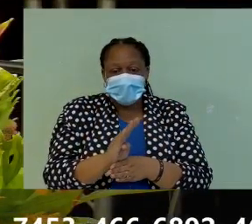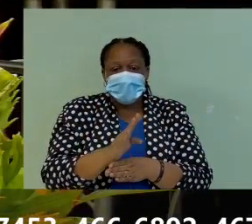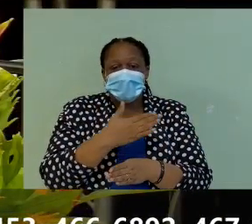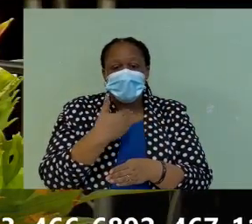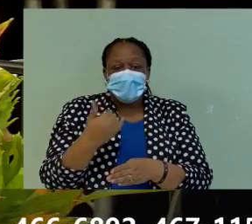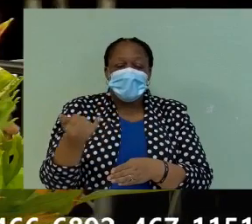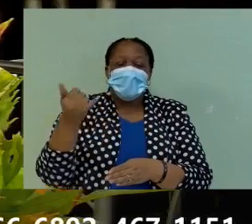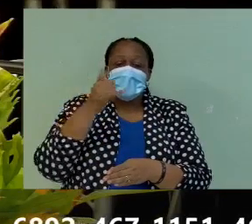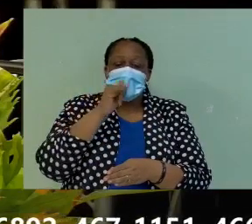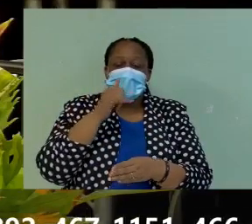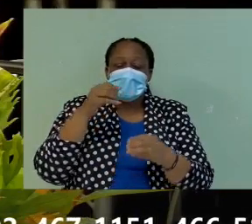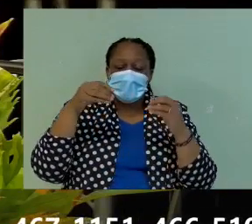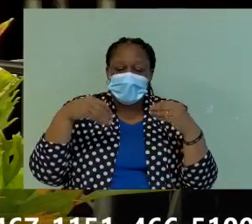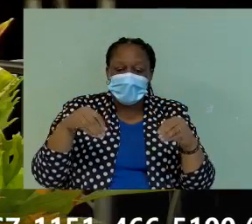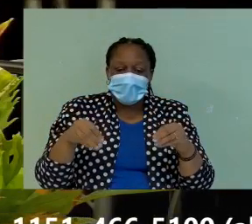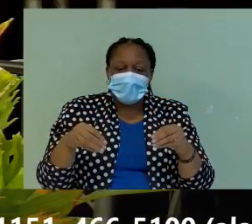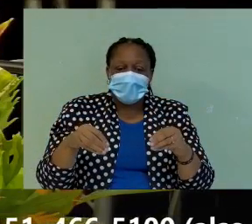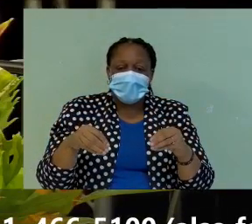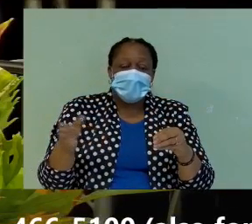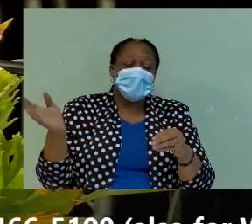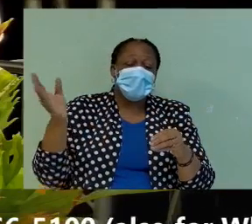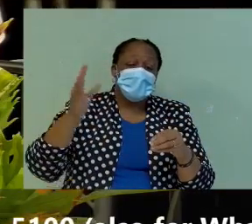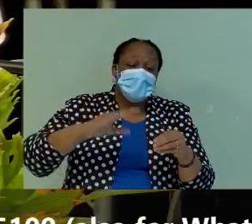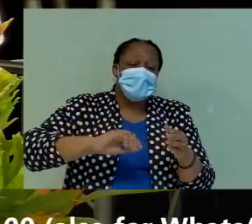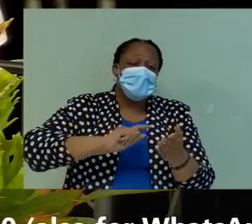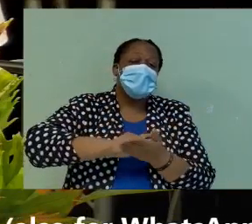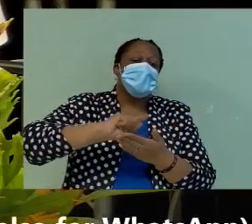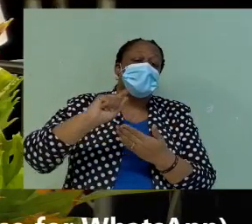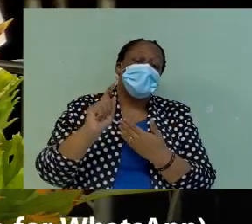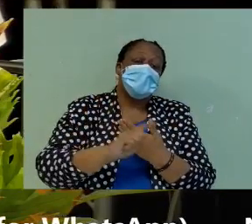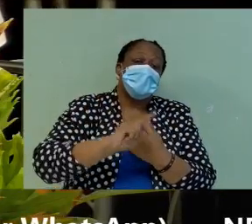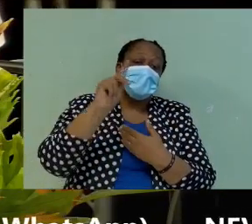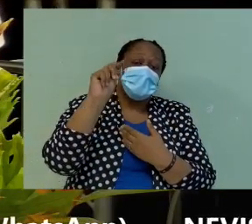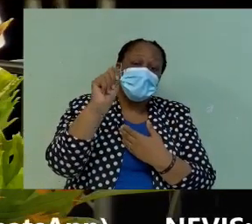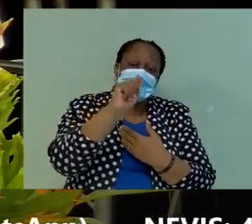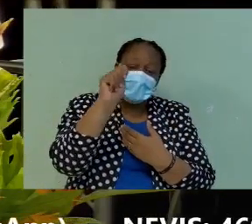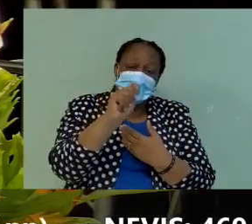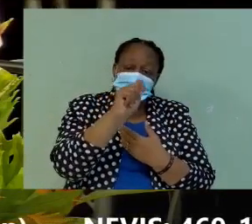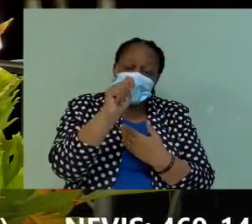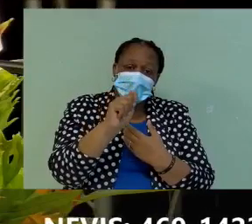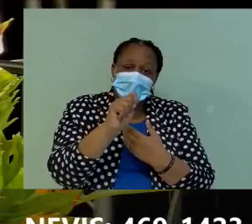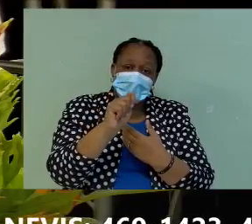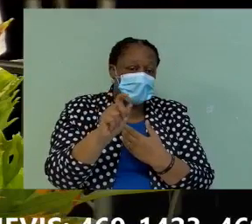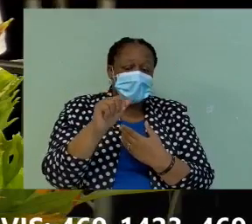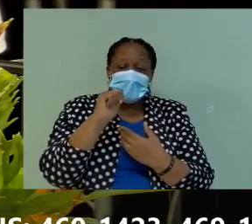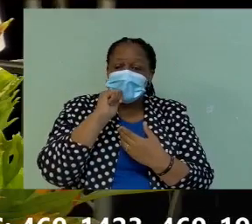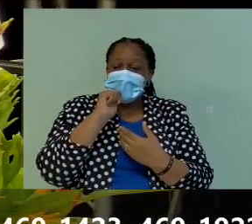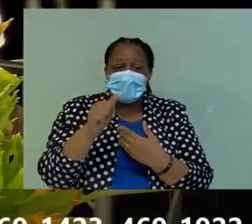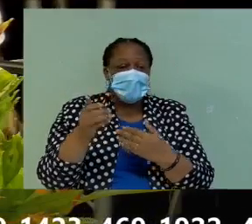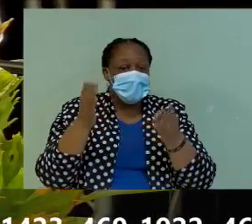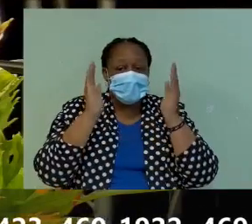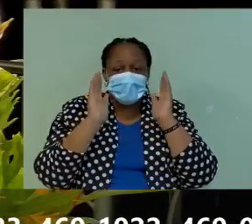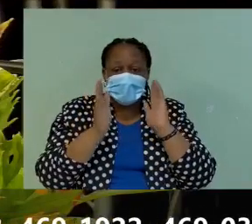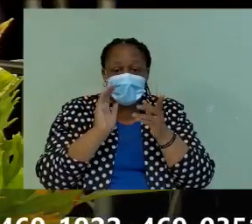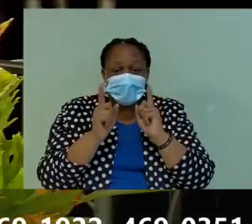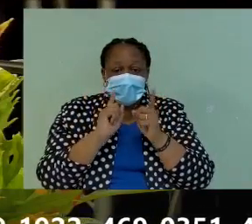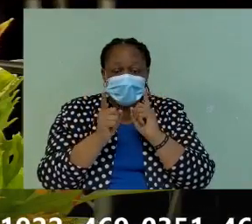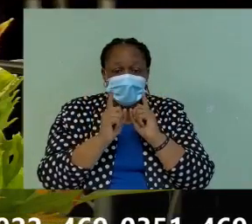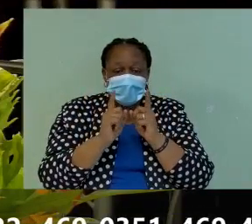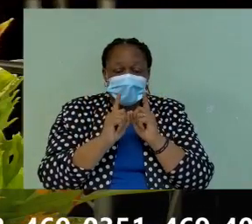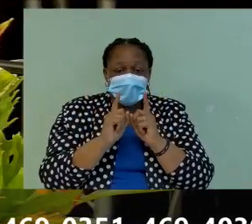that come next week, Tuesday morning, we will no longer be engaging in education. We will no longer